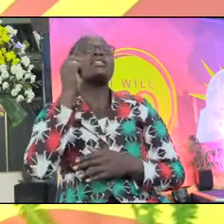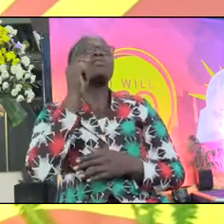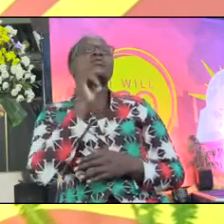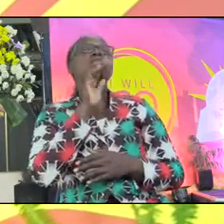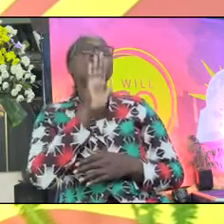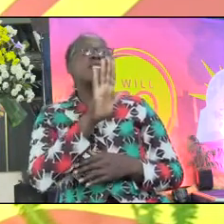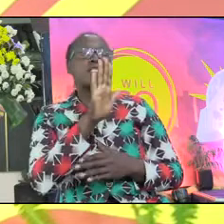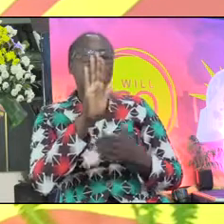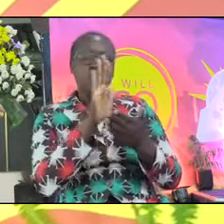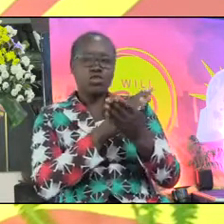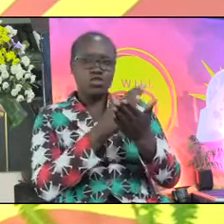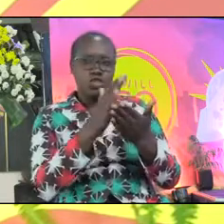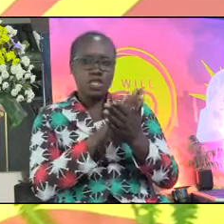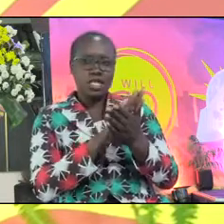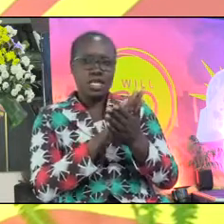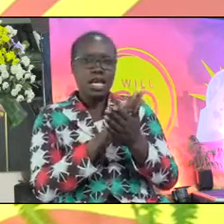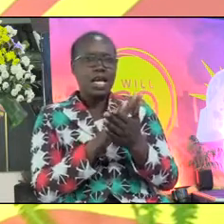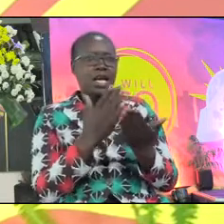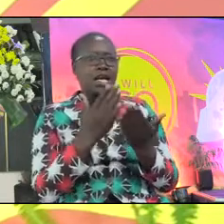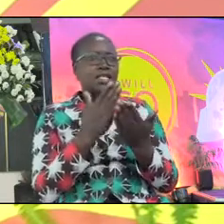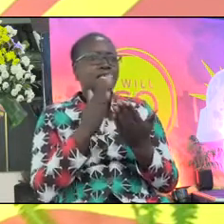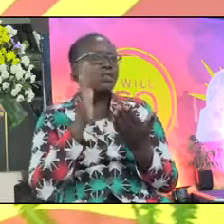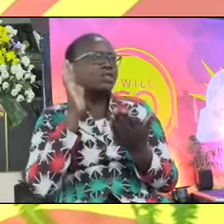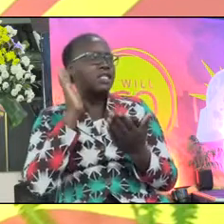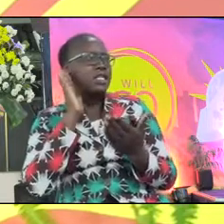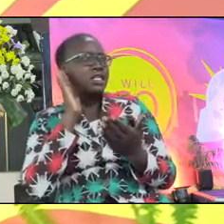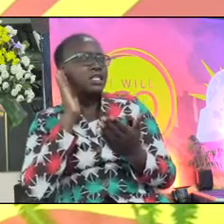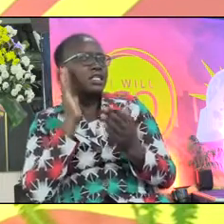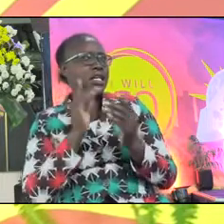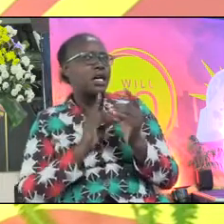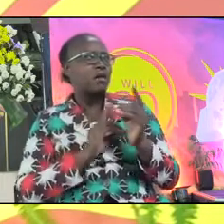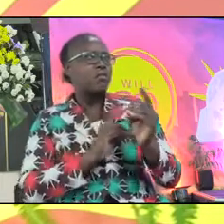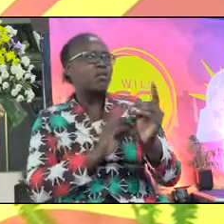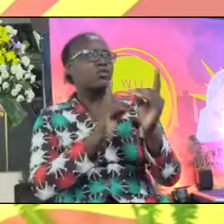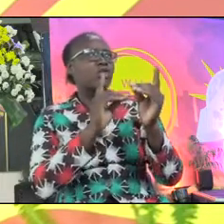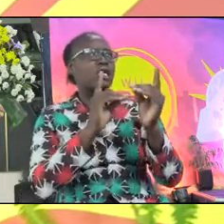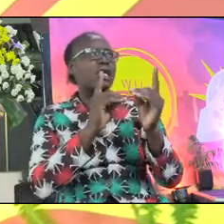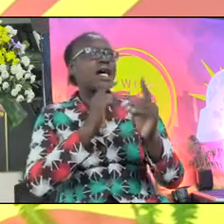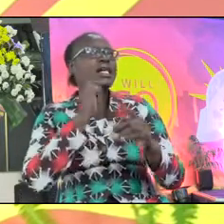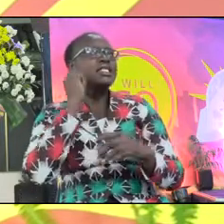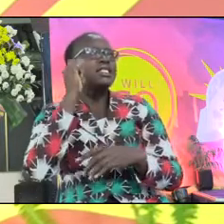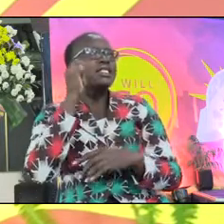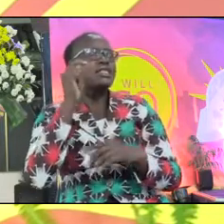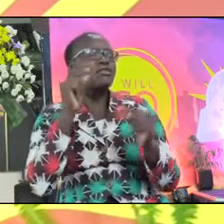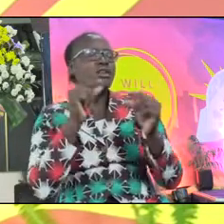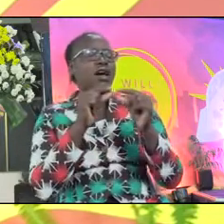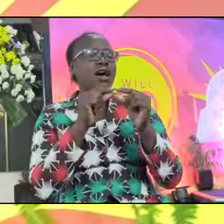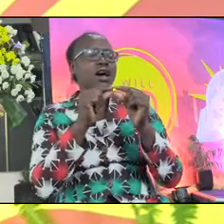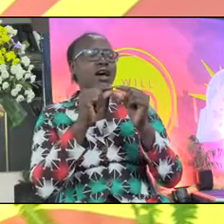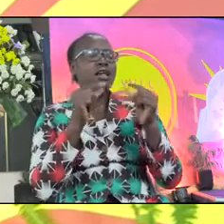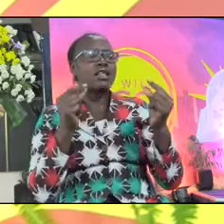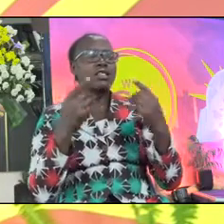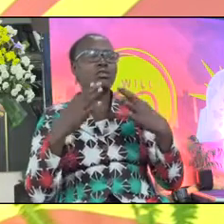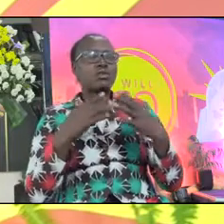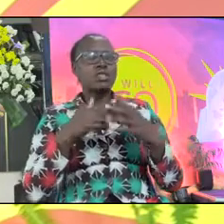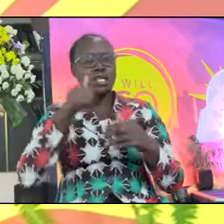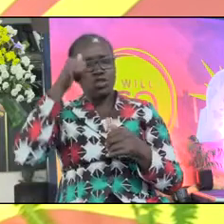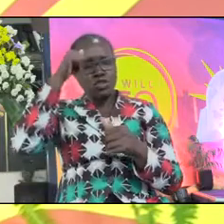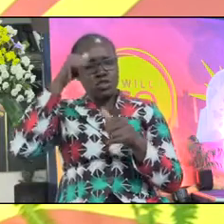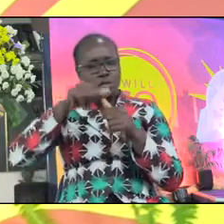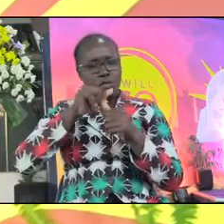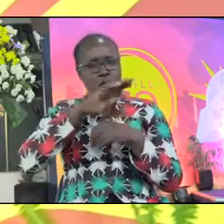testimony, and after hearing the apostle testify, Agrippa said, "You remember,